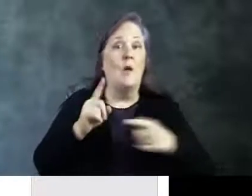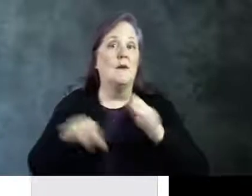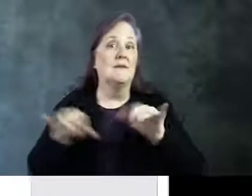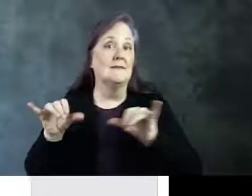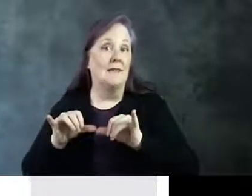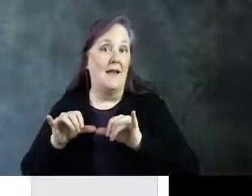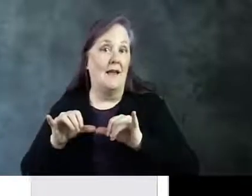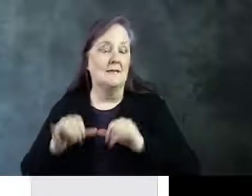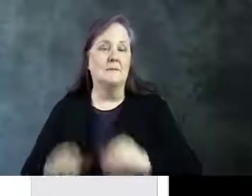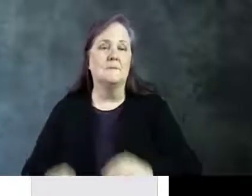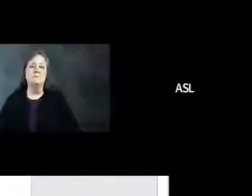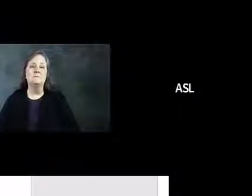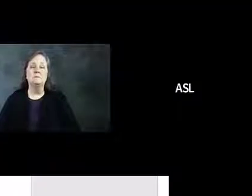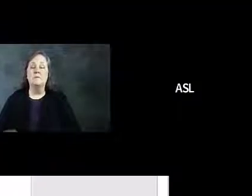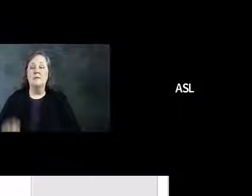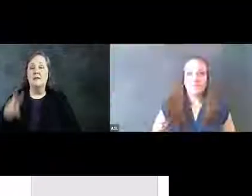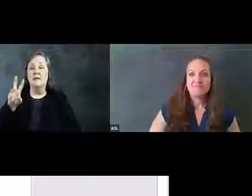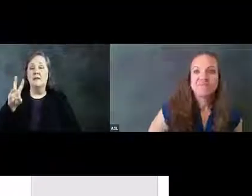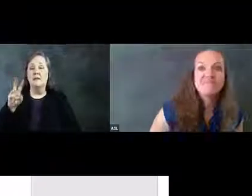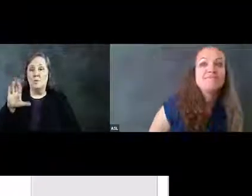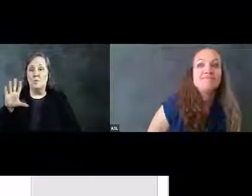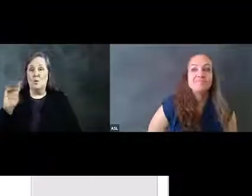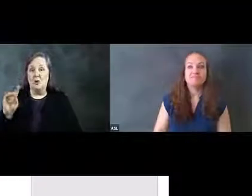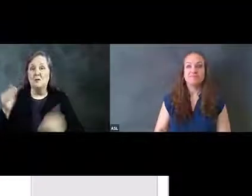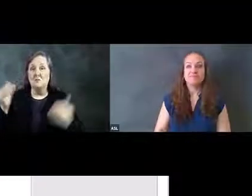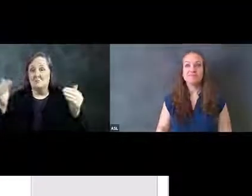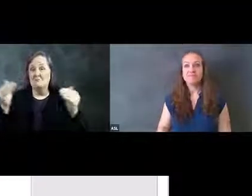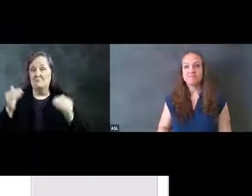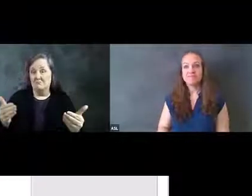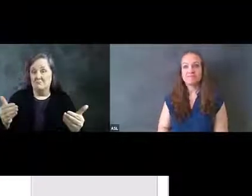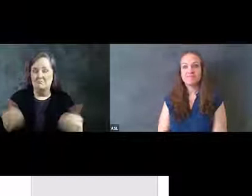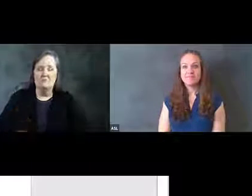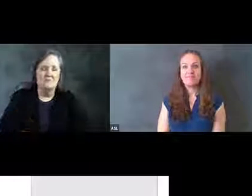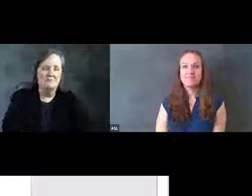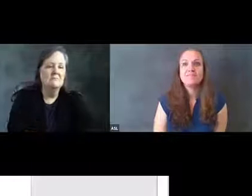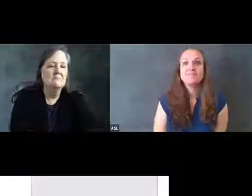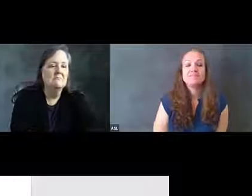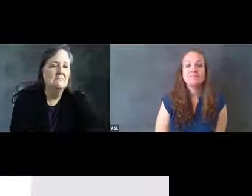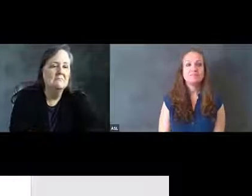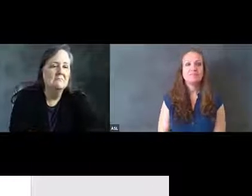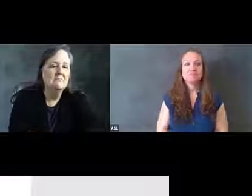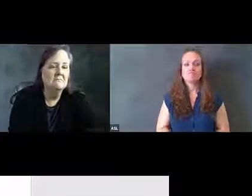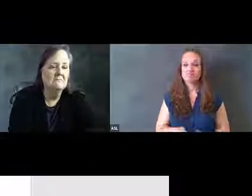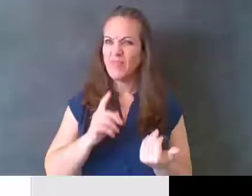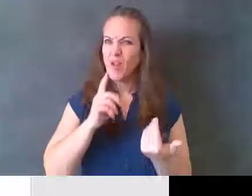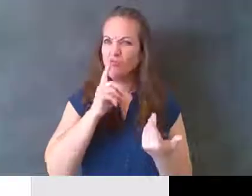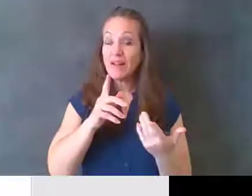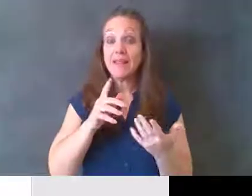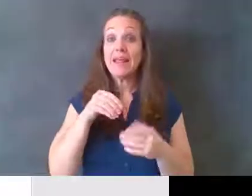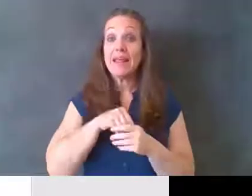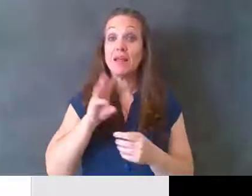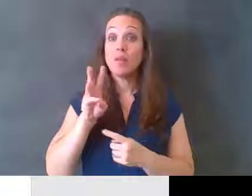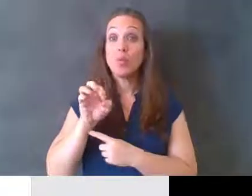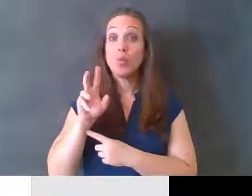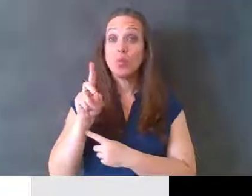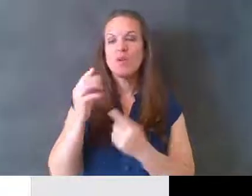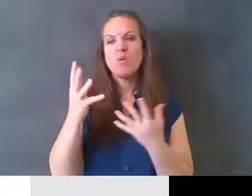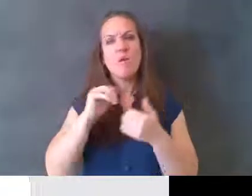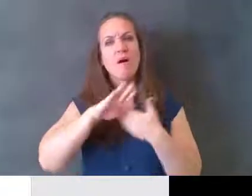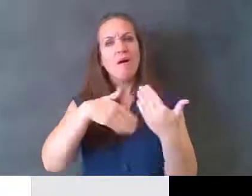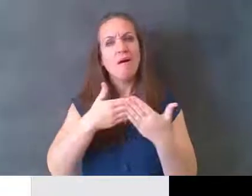So in a Word document, you generally want all of your text to be size 14.